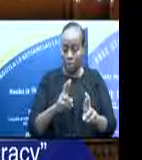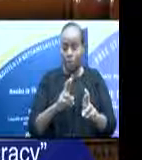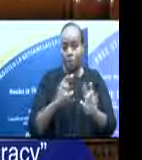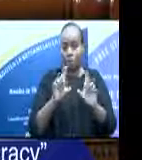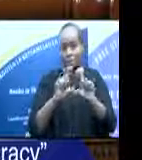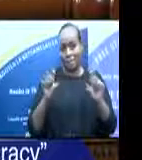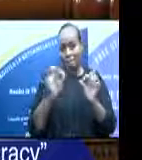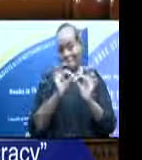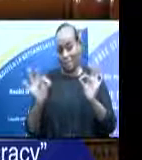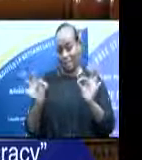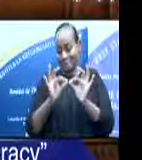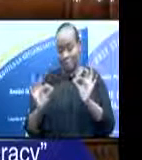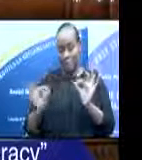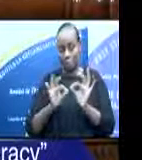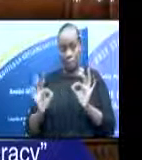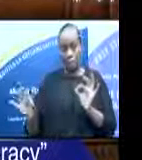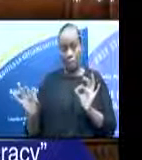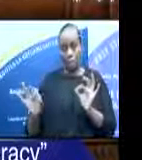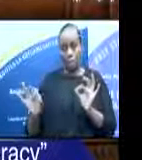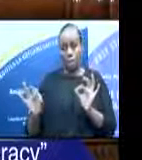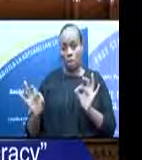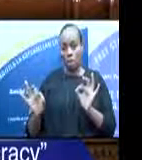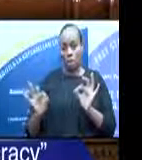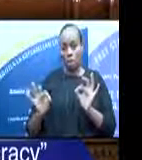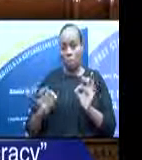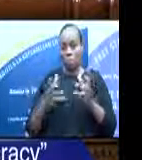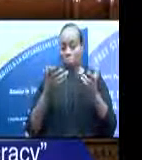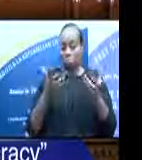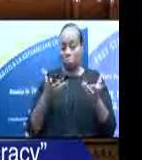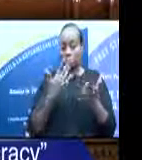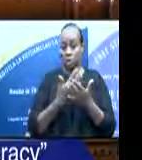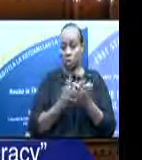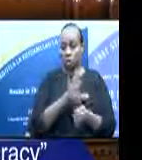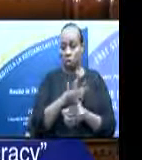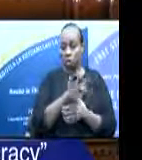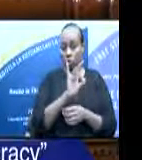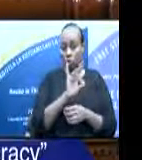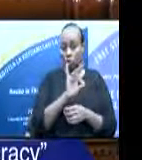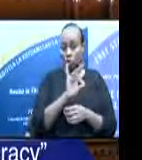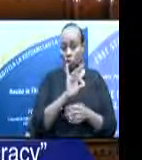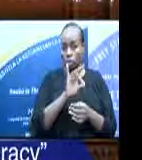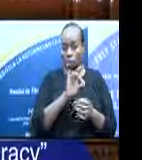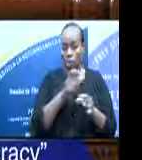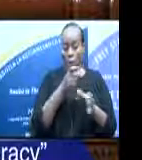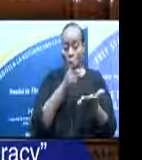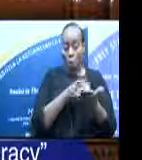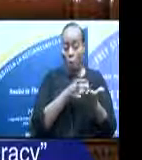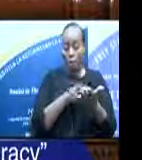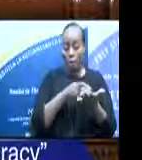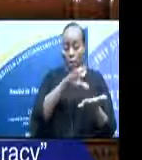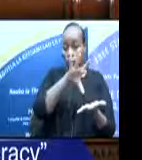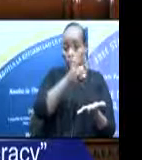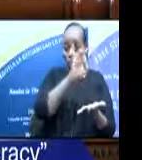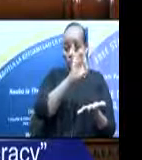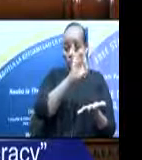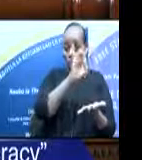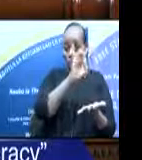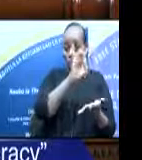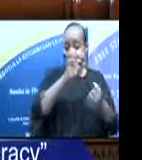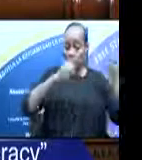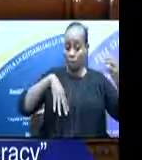misstatement, comrades. You either choose side of the coin, you are